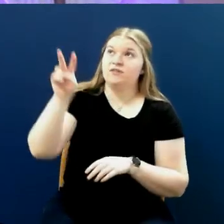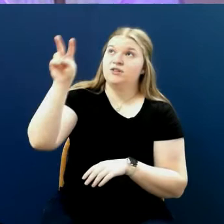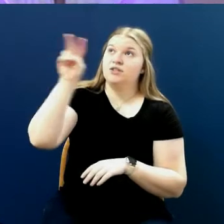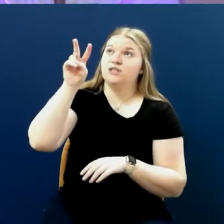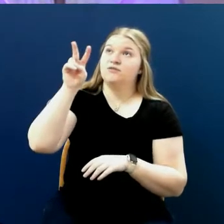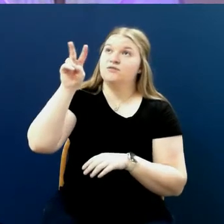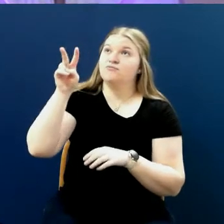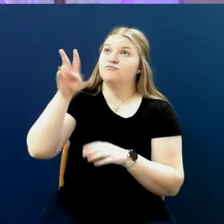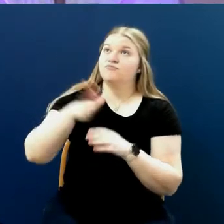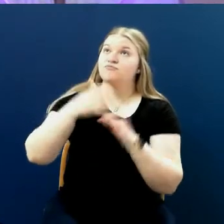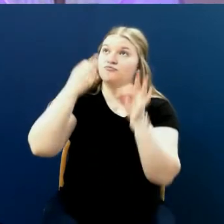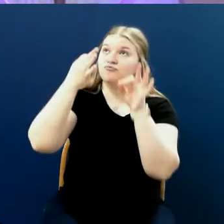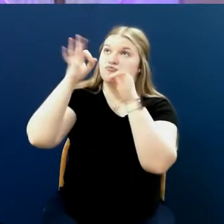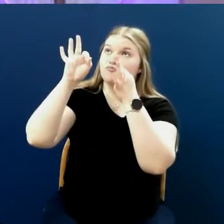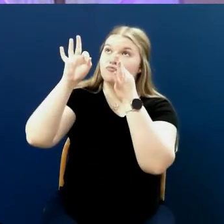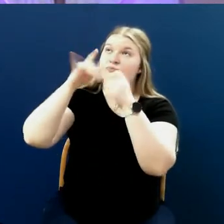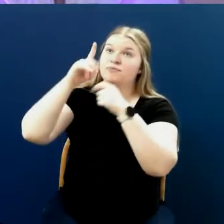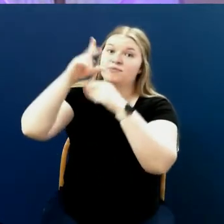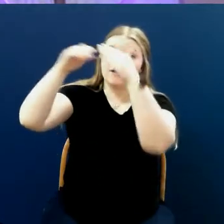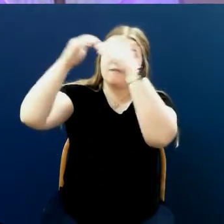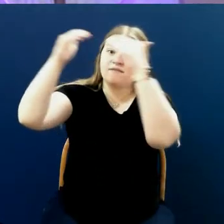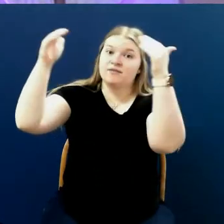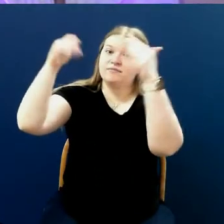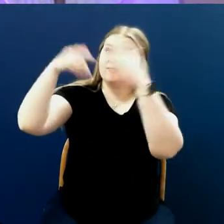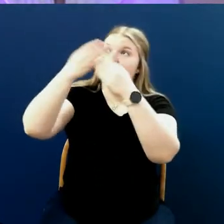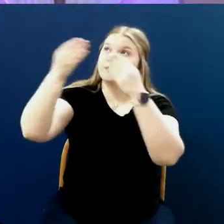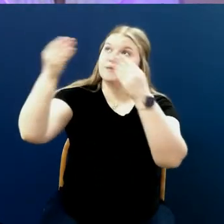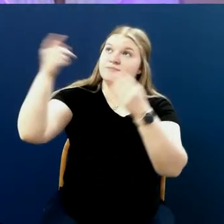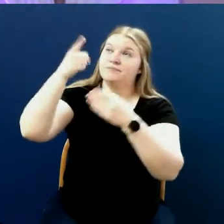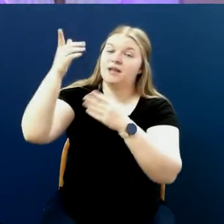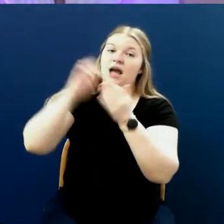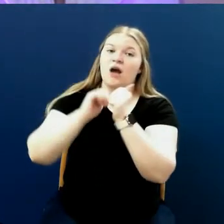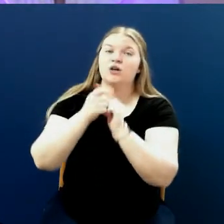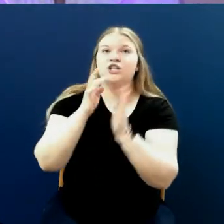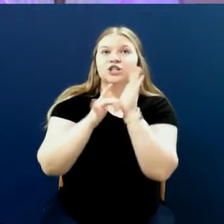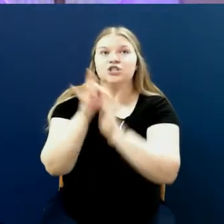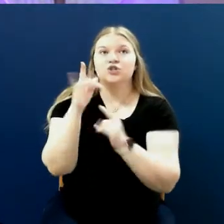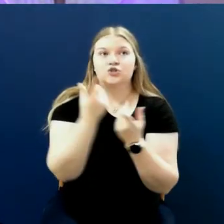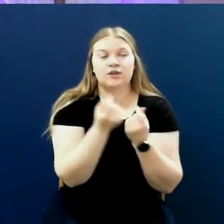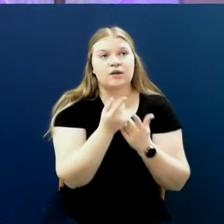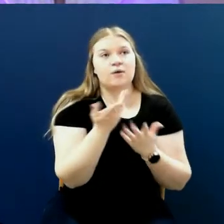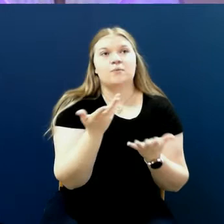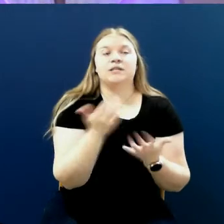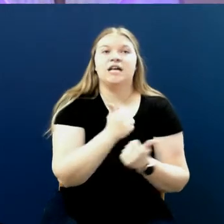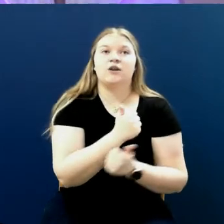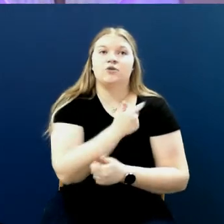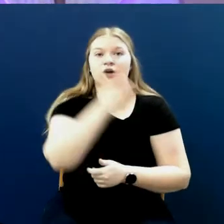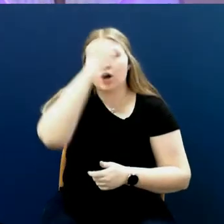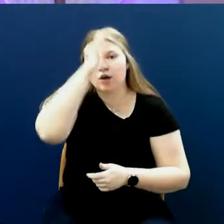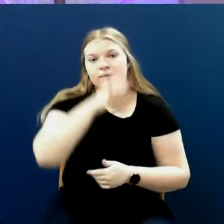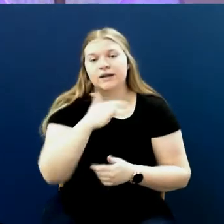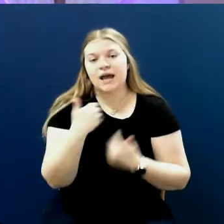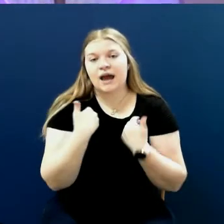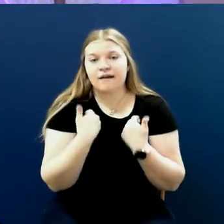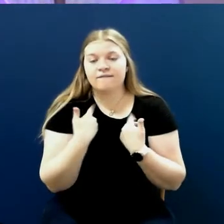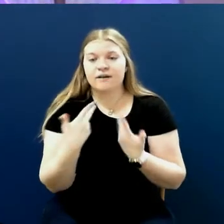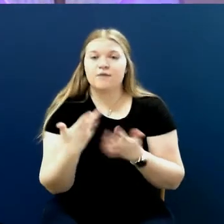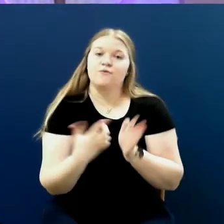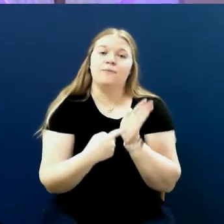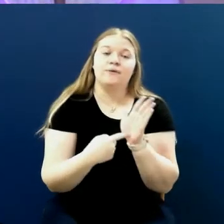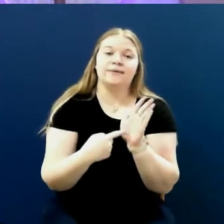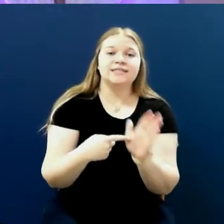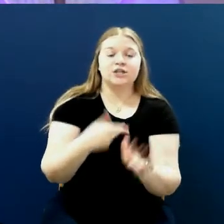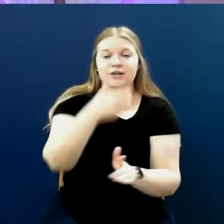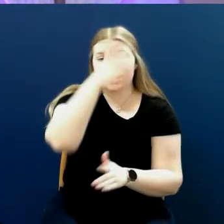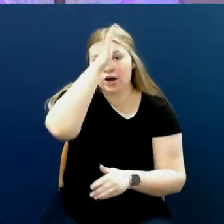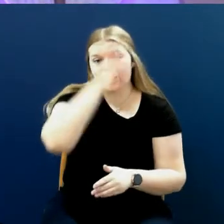towards the things above. How would Jesus do this? What's the attitude God would have towards this? Am I representing God